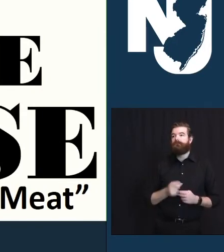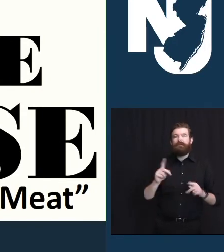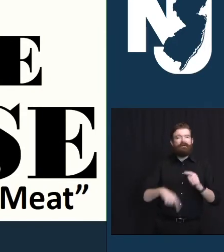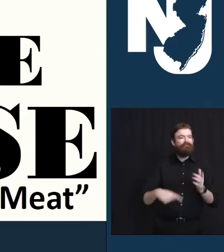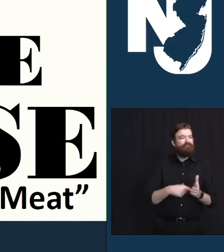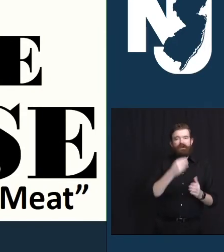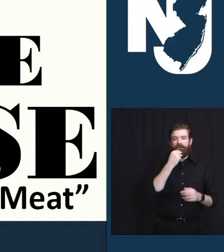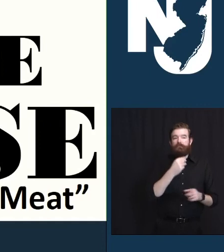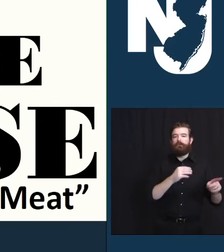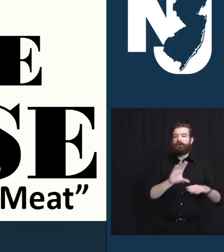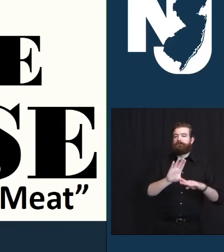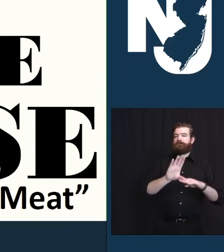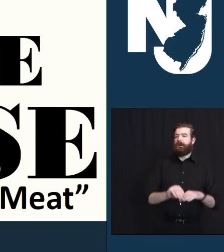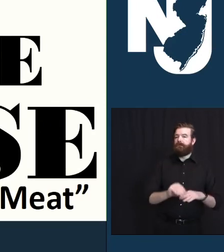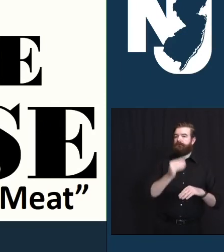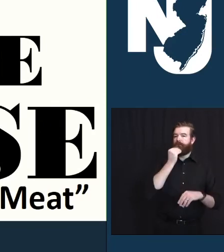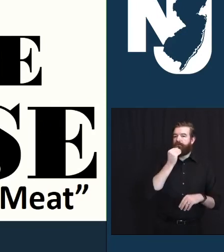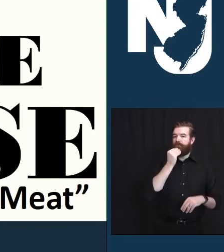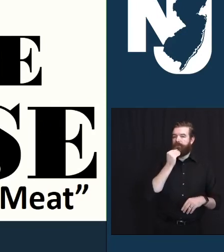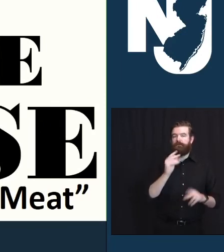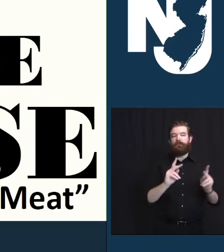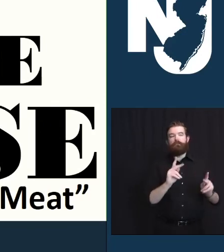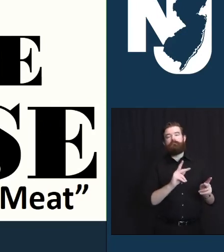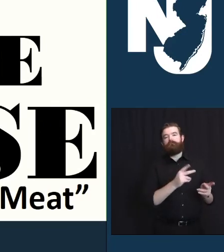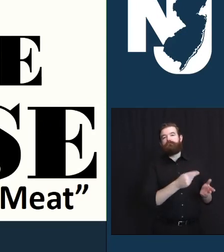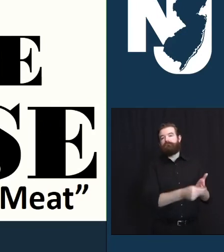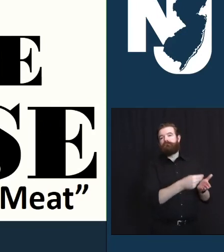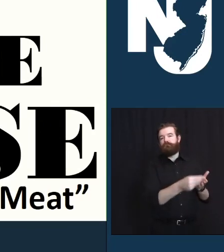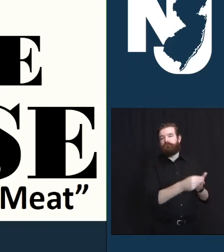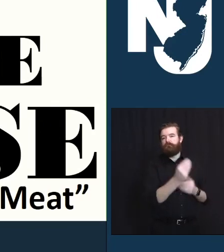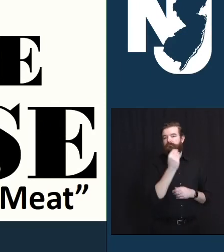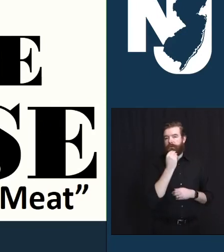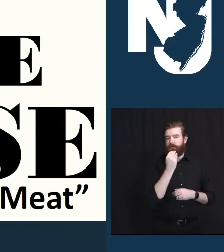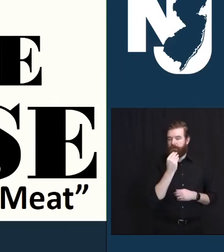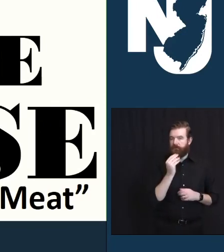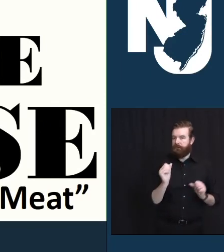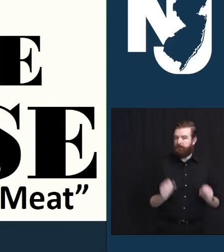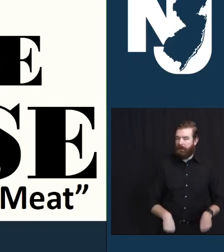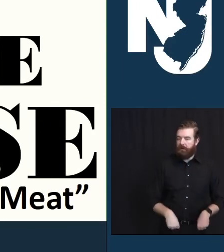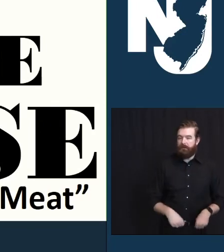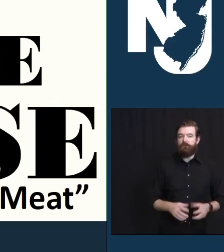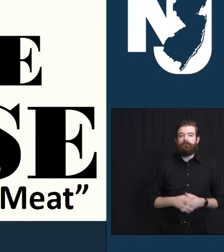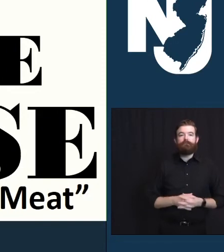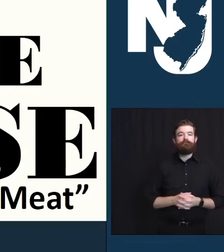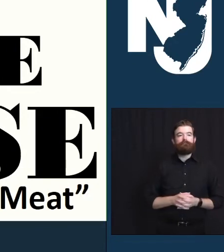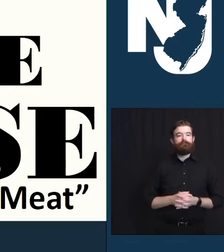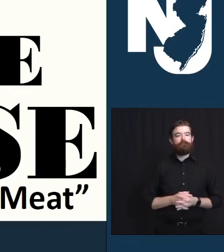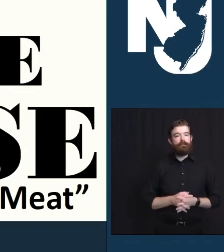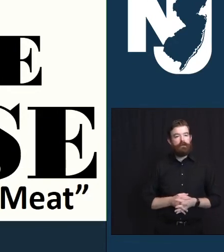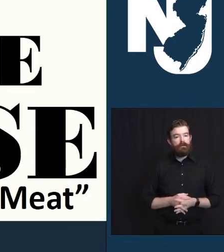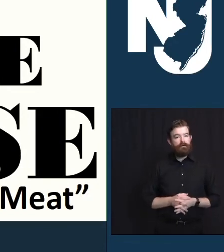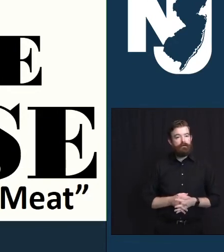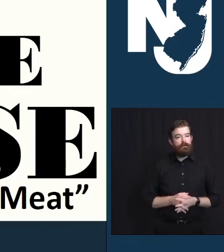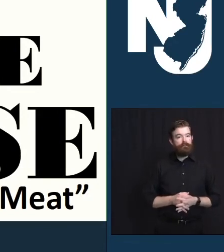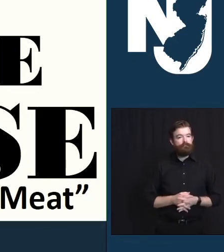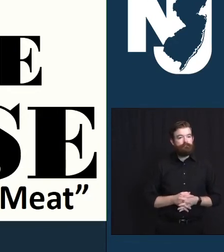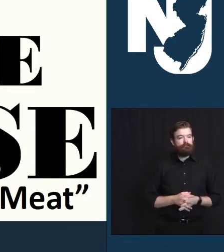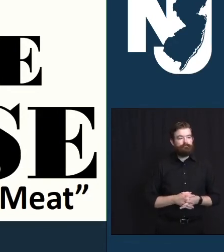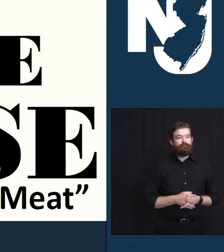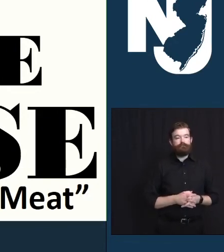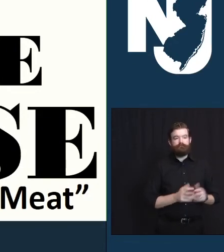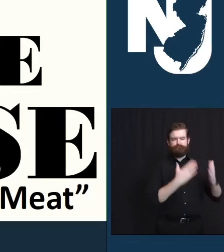in with Maurice on Friday and to thank him not only for his sense of community, but for his belief in a better future for our capital city. And when you're in